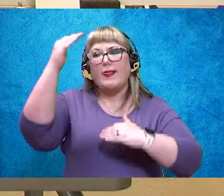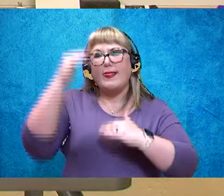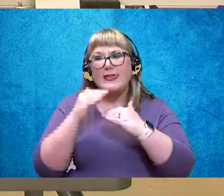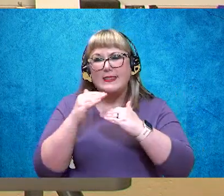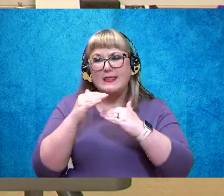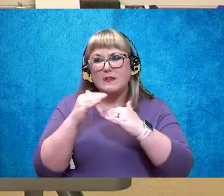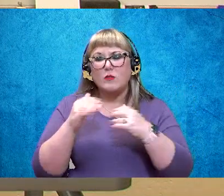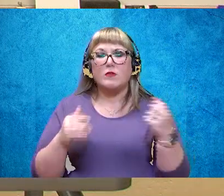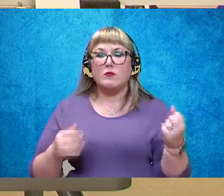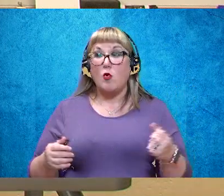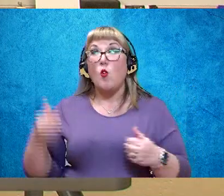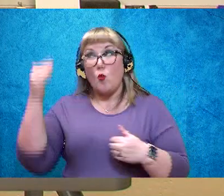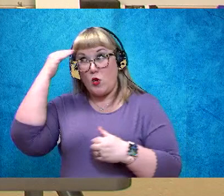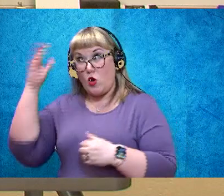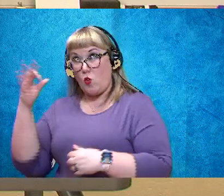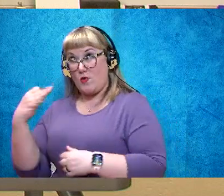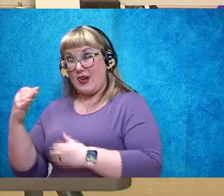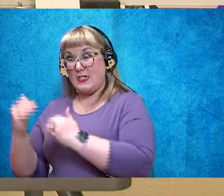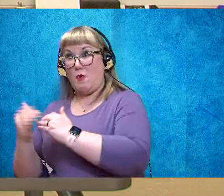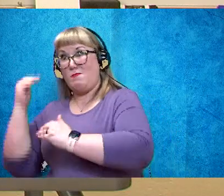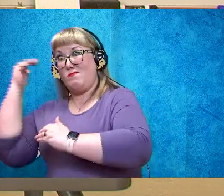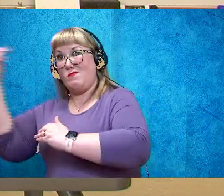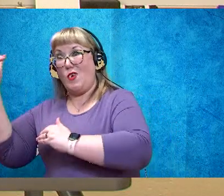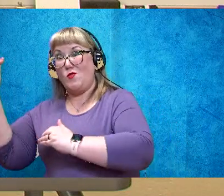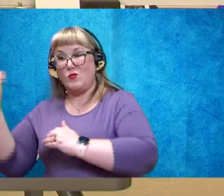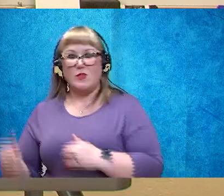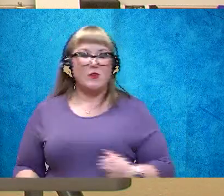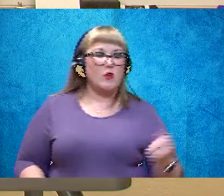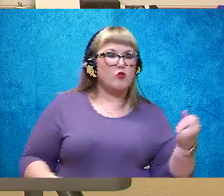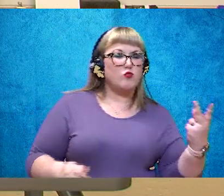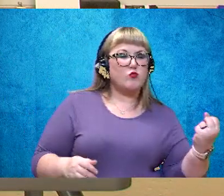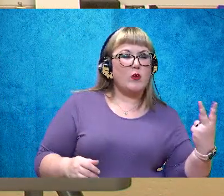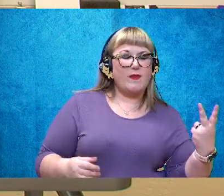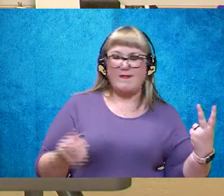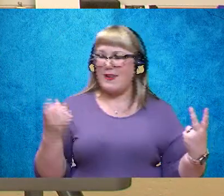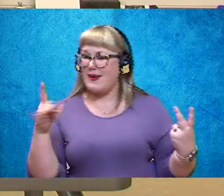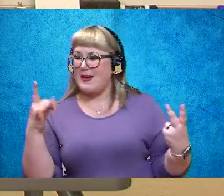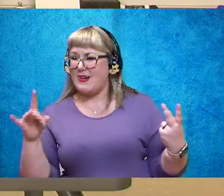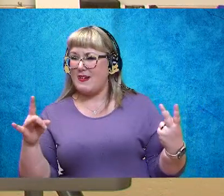that 19 bugs is the most, so would it be 12 Legos or 18 straws?